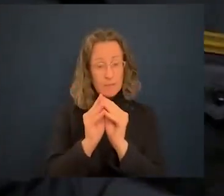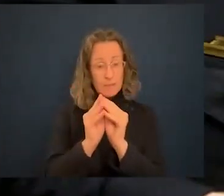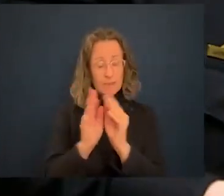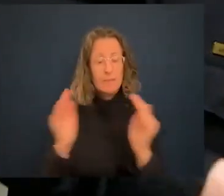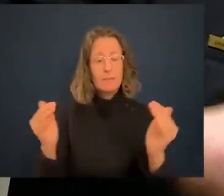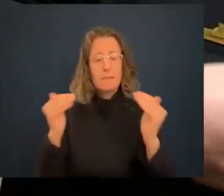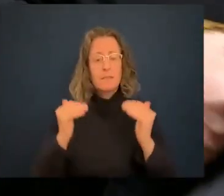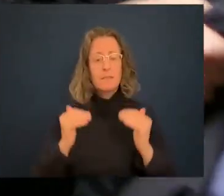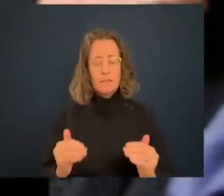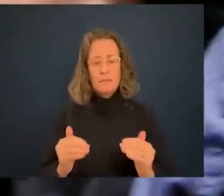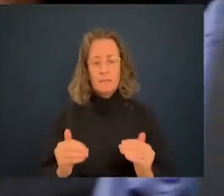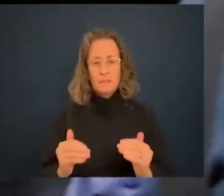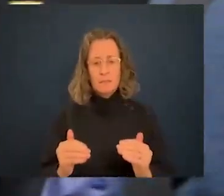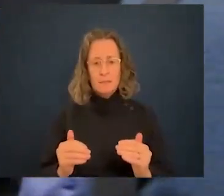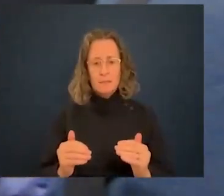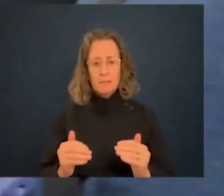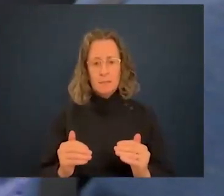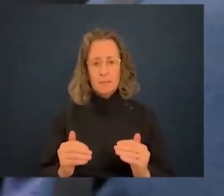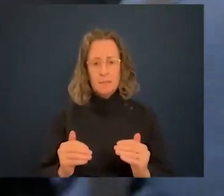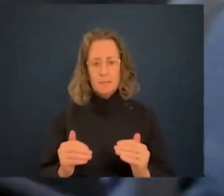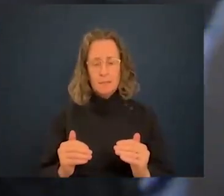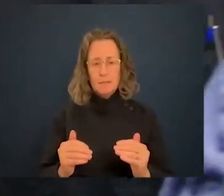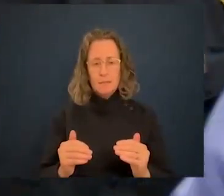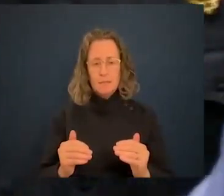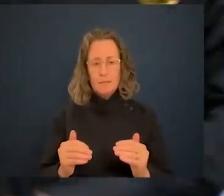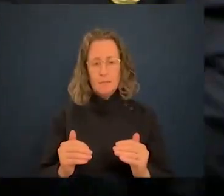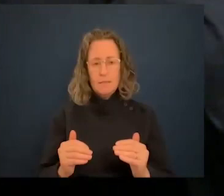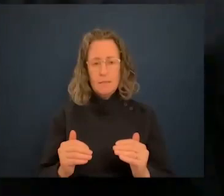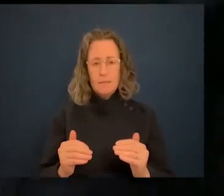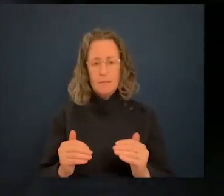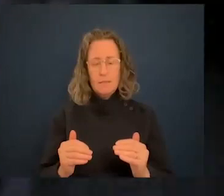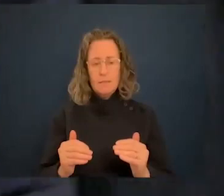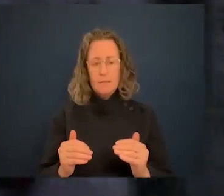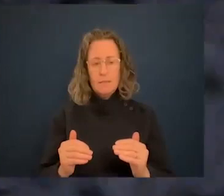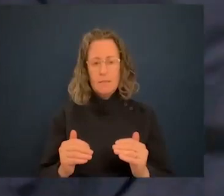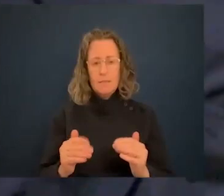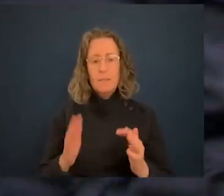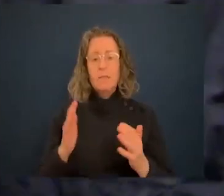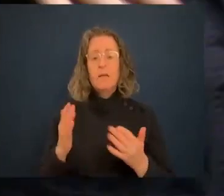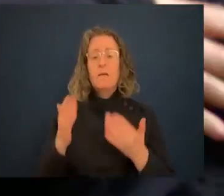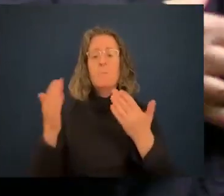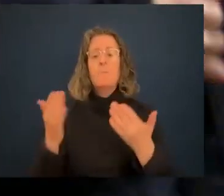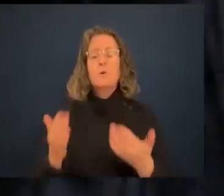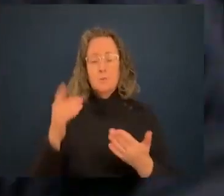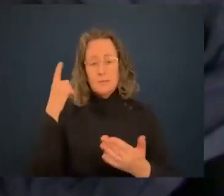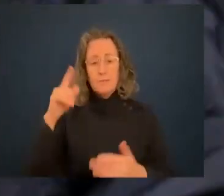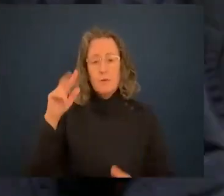on to assigned motions for uh RTM